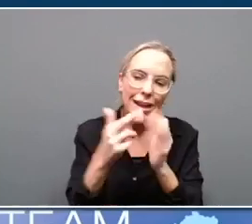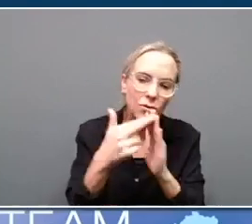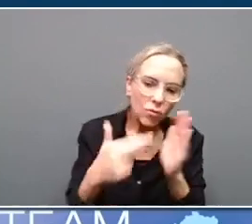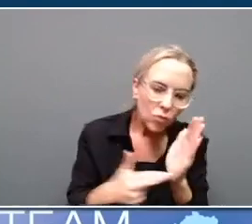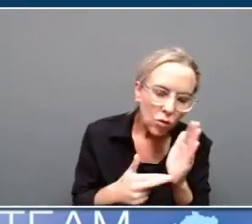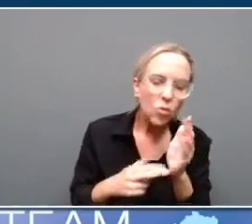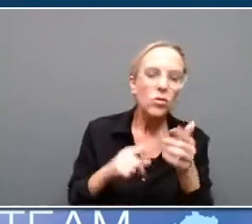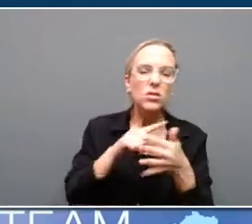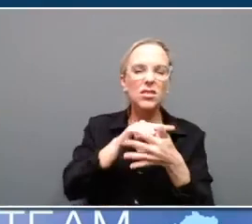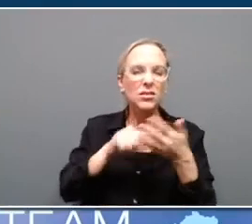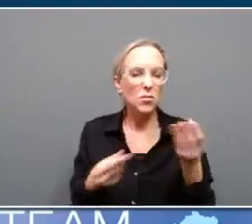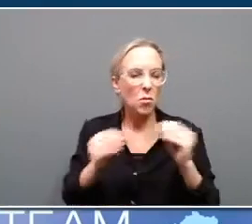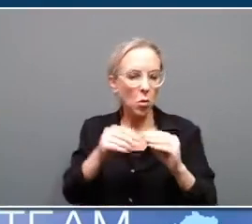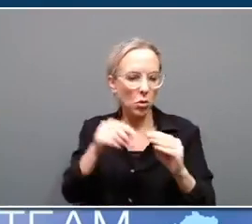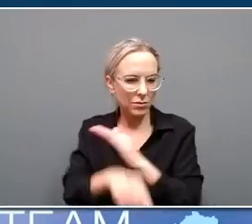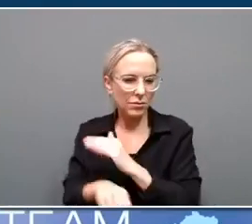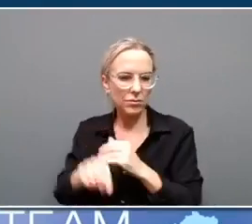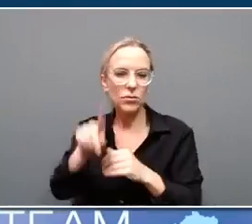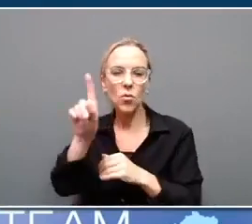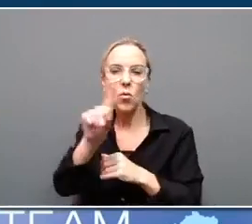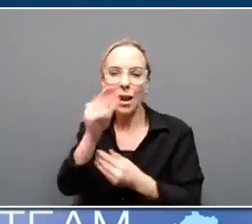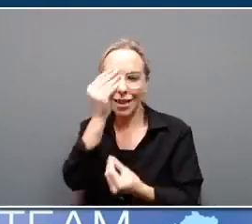screen,